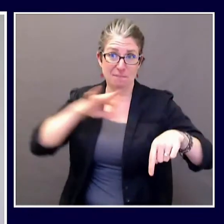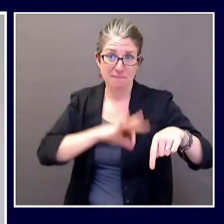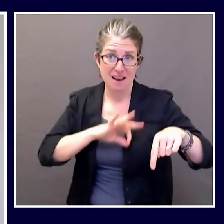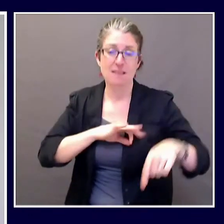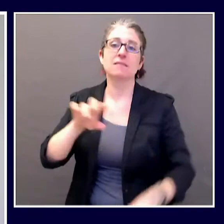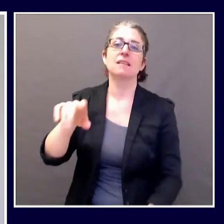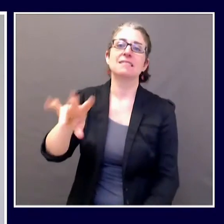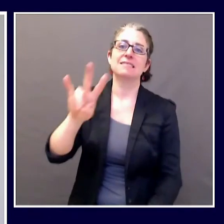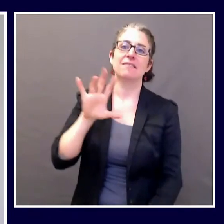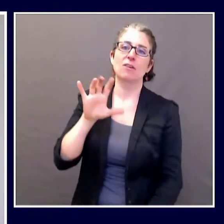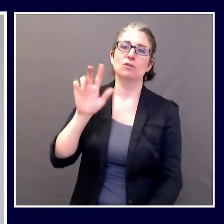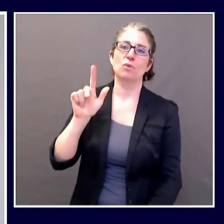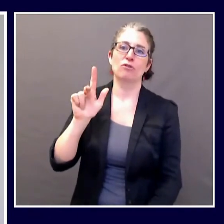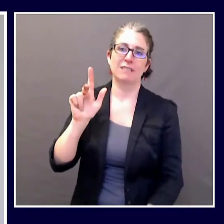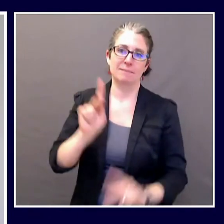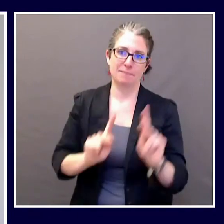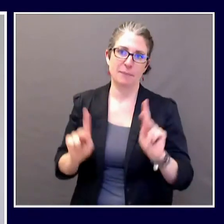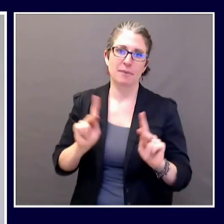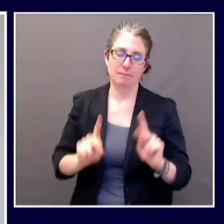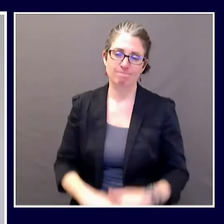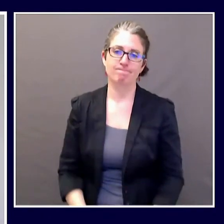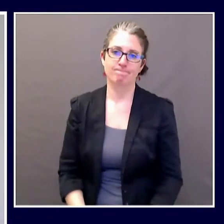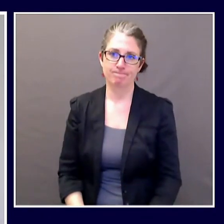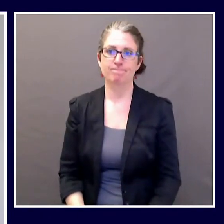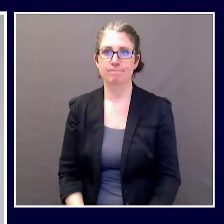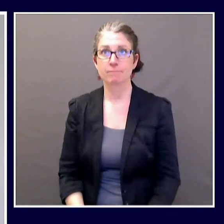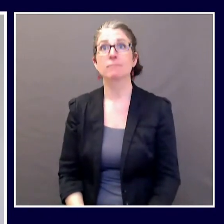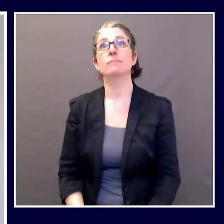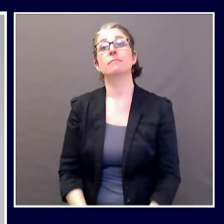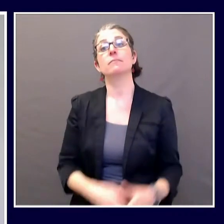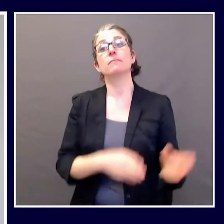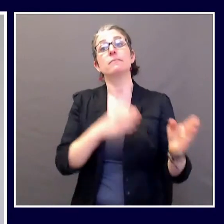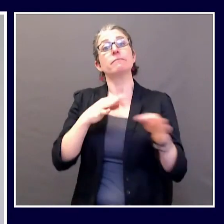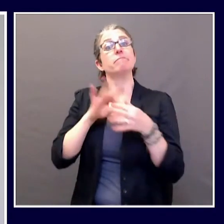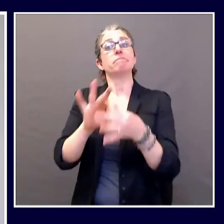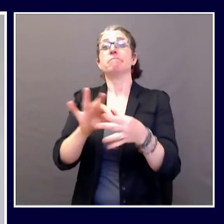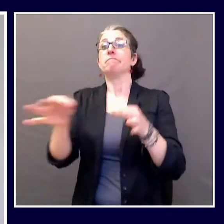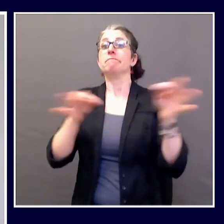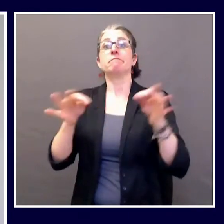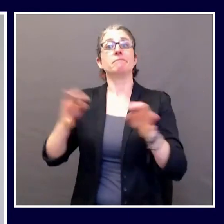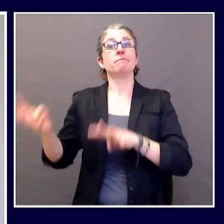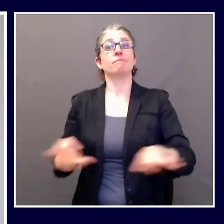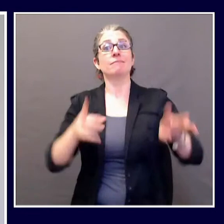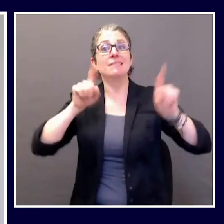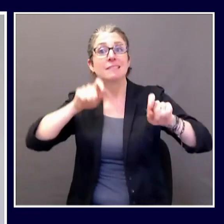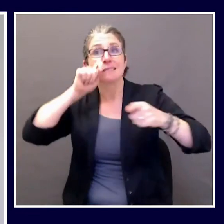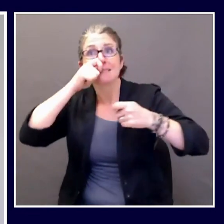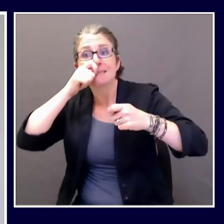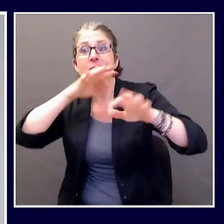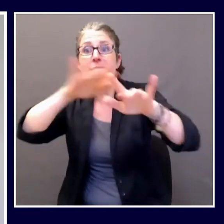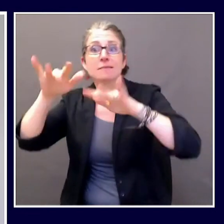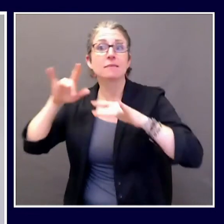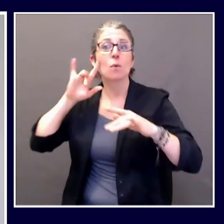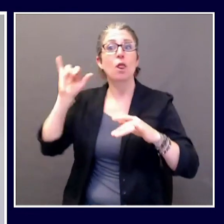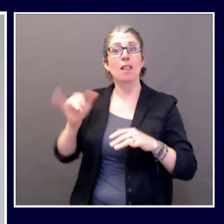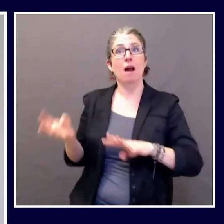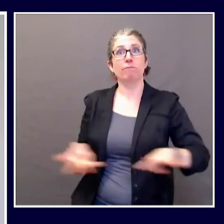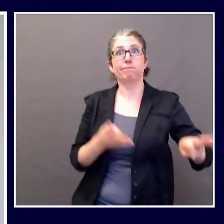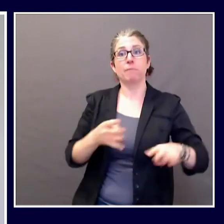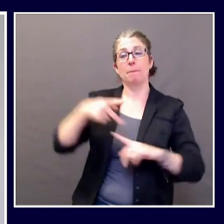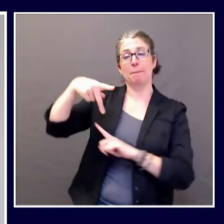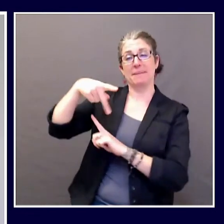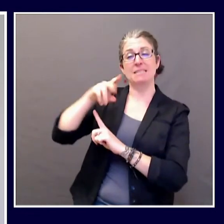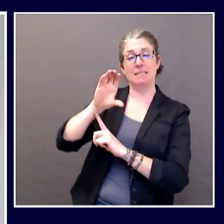Turning to testing for just a moment, our 7-day PCR positivity rate now stands